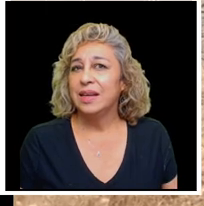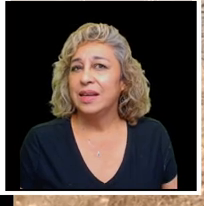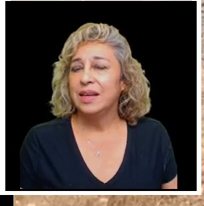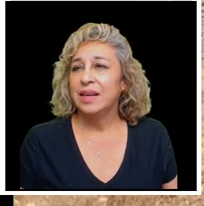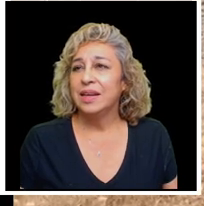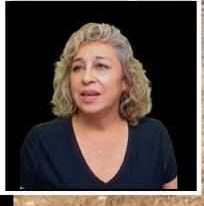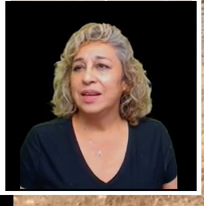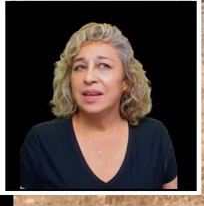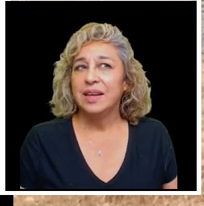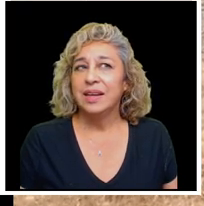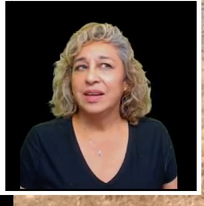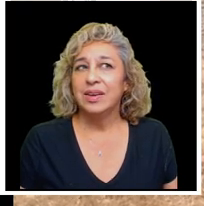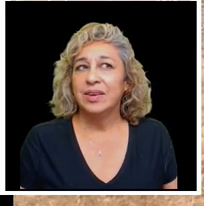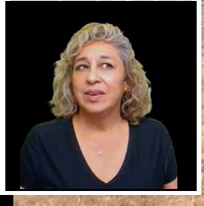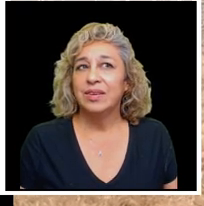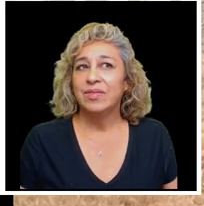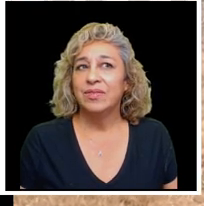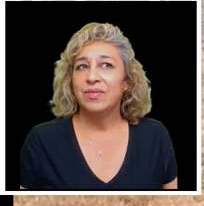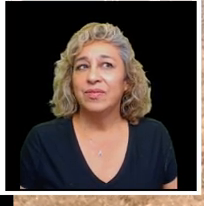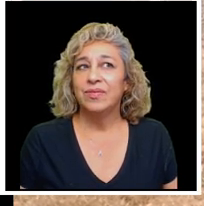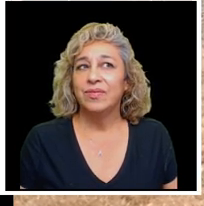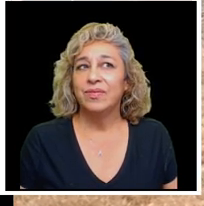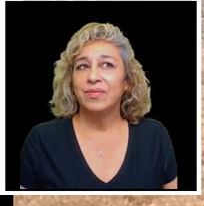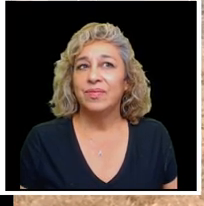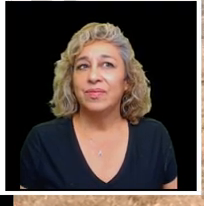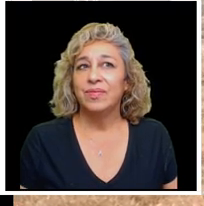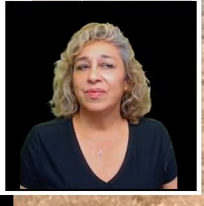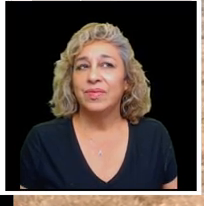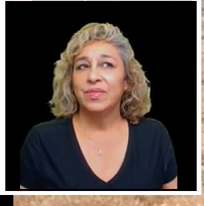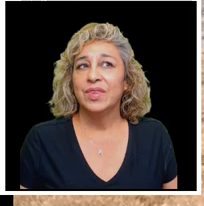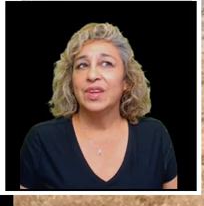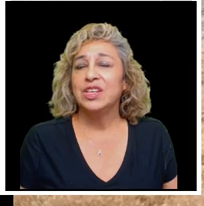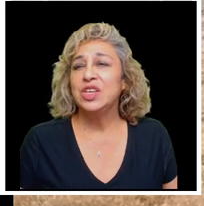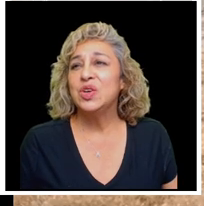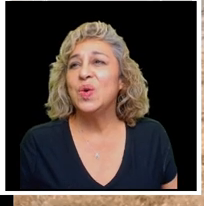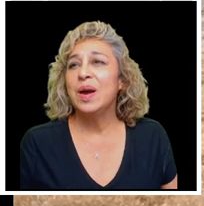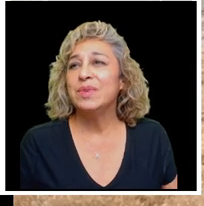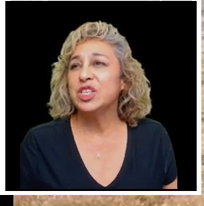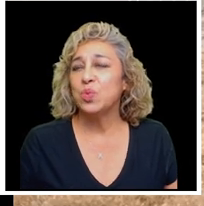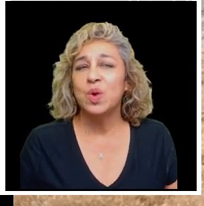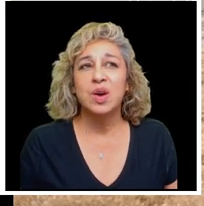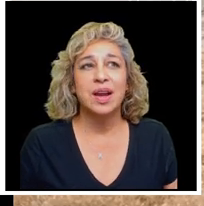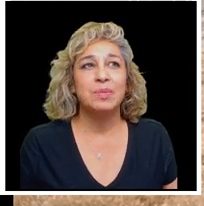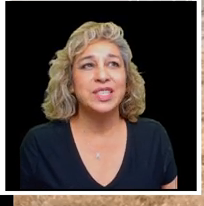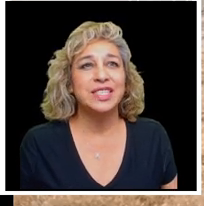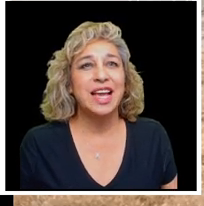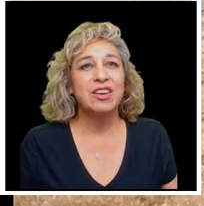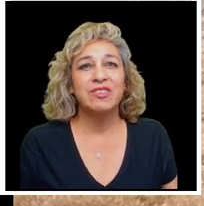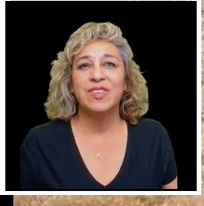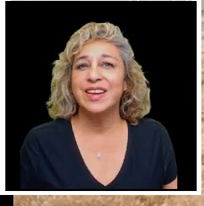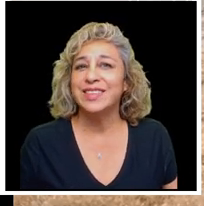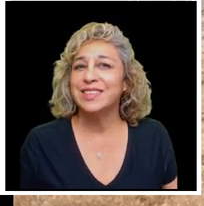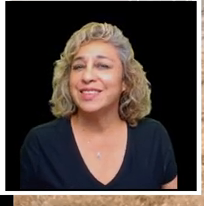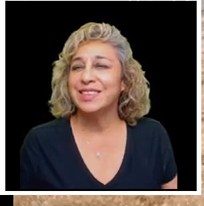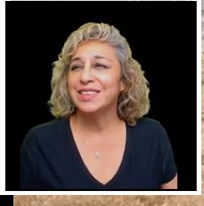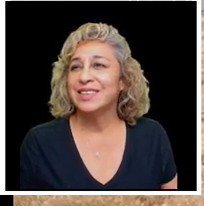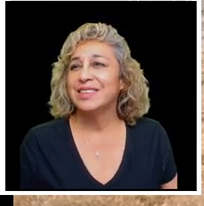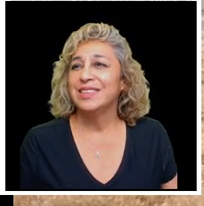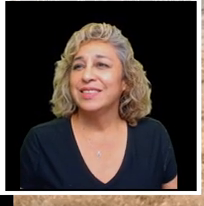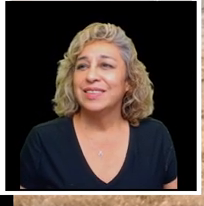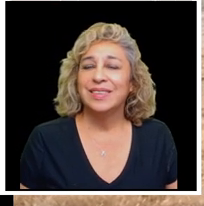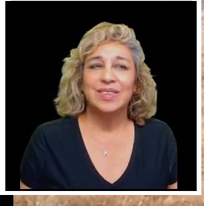one Allah who want a person want to sacrifice you do you know how much work how much sacrifice